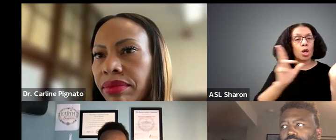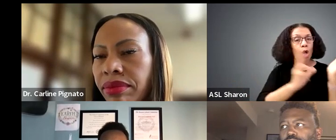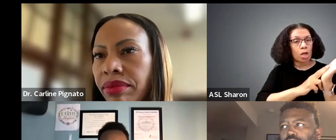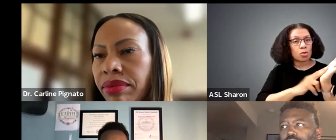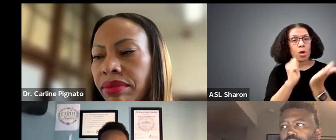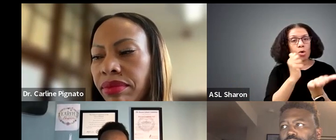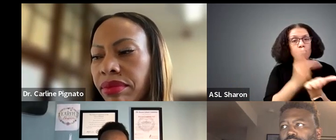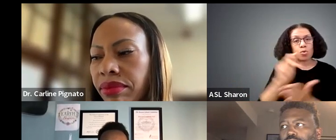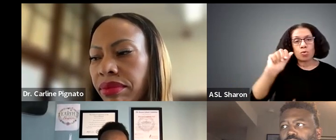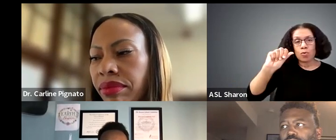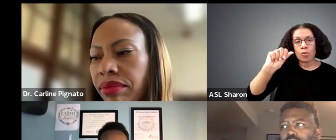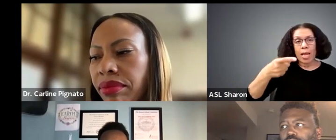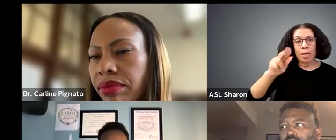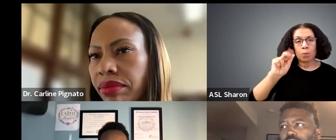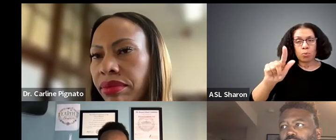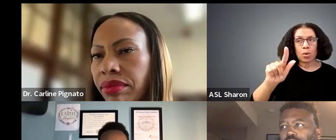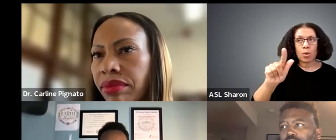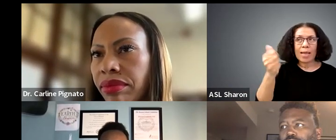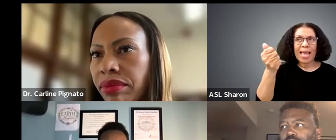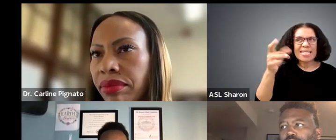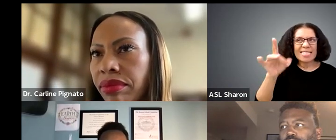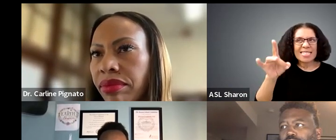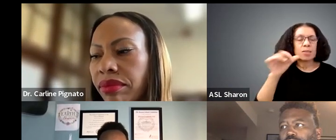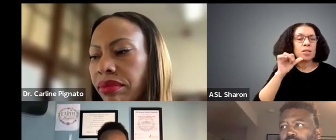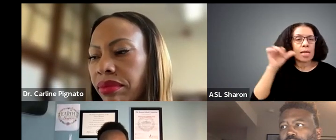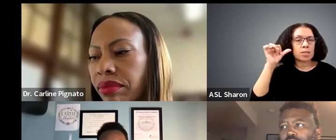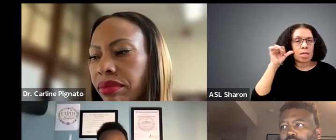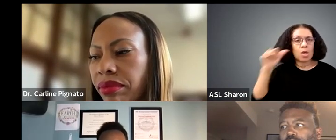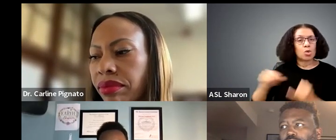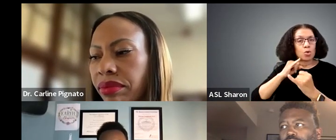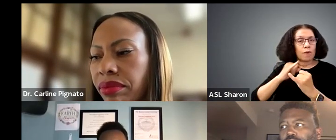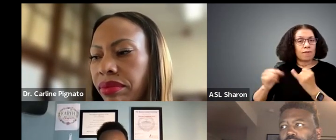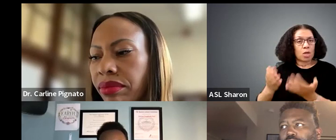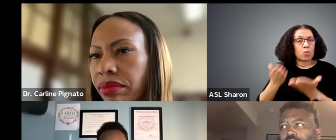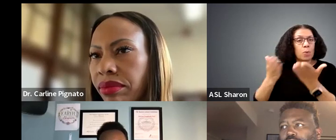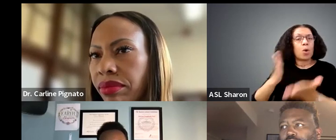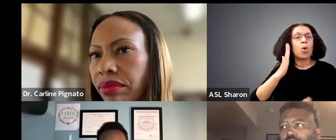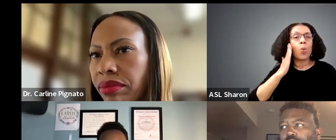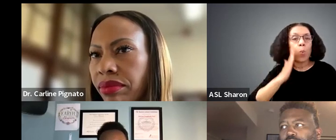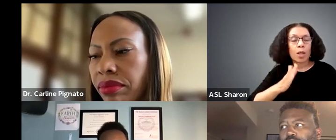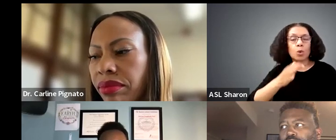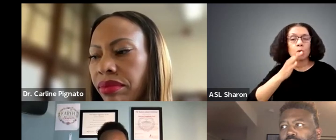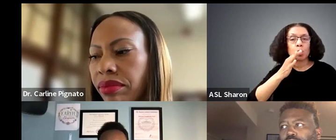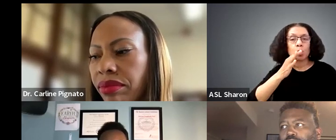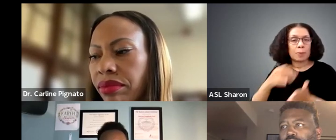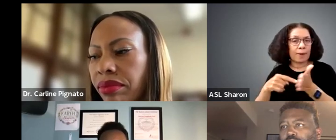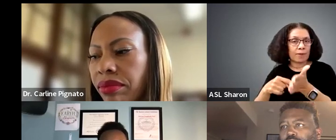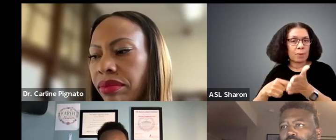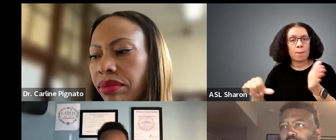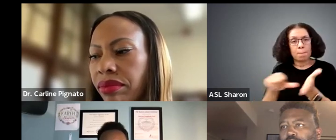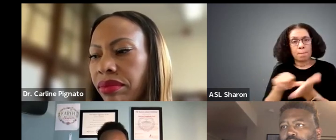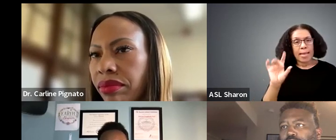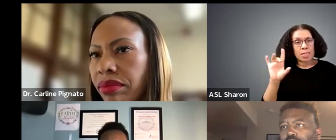approved on April 18th, yesterday. So I'm assuming the finalist proposals will be available soon. But on page 8 of